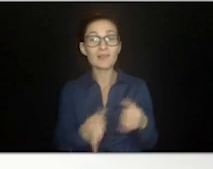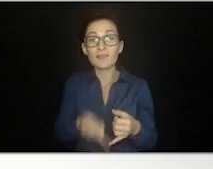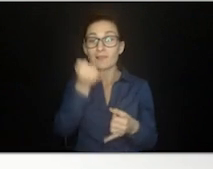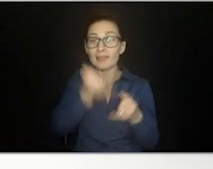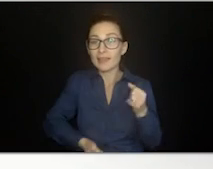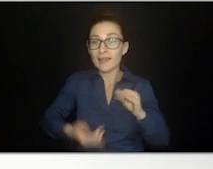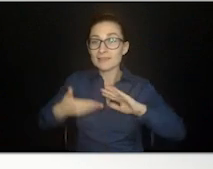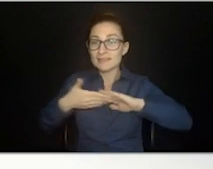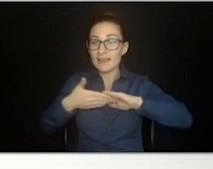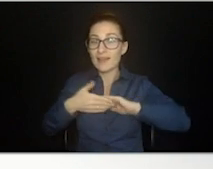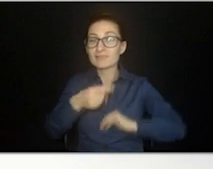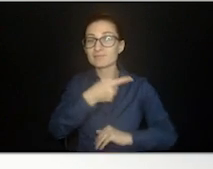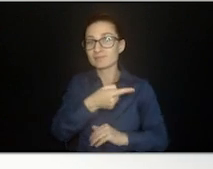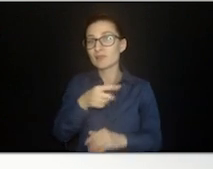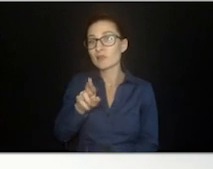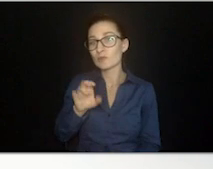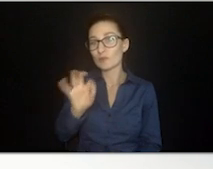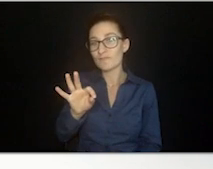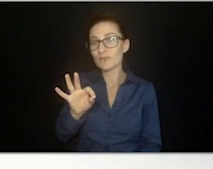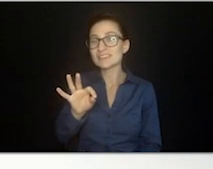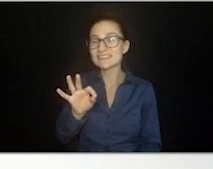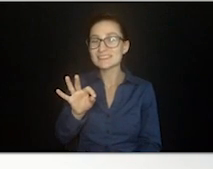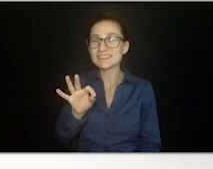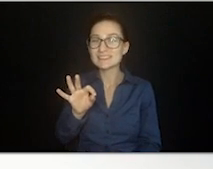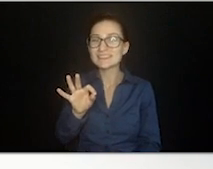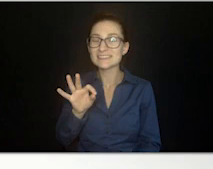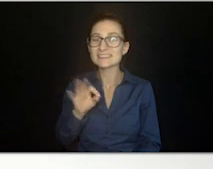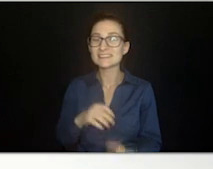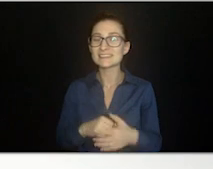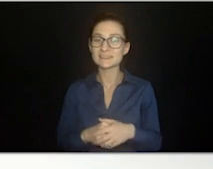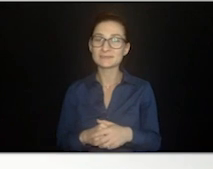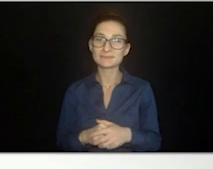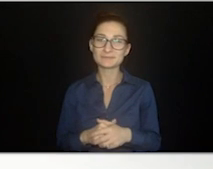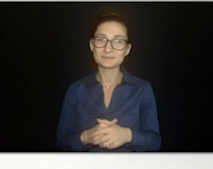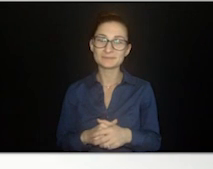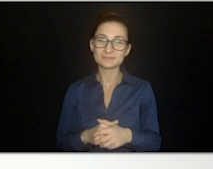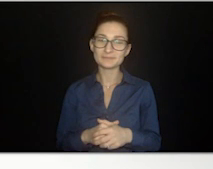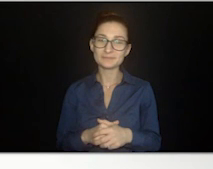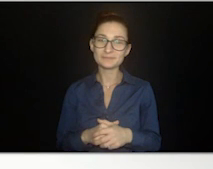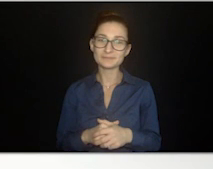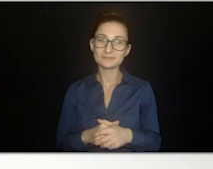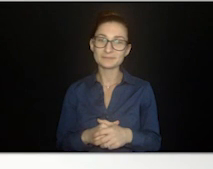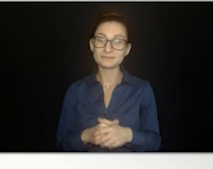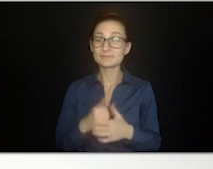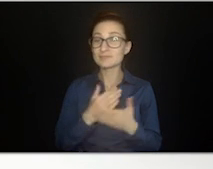has our references. If you'd like to read some of the articles in the research that we referenced, they're here,